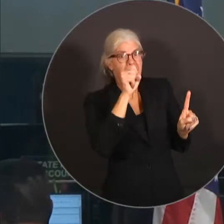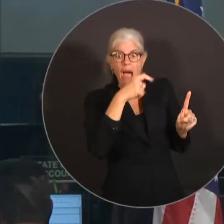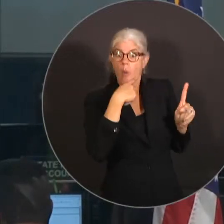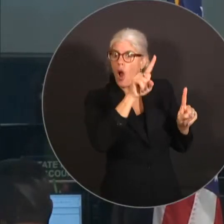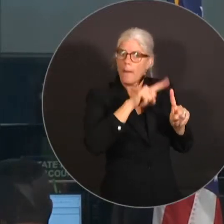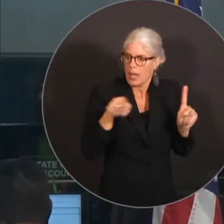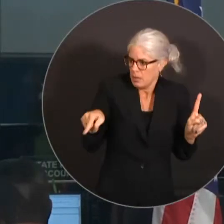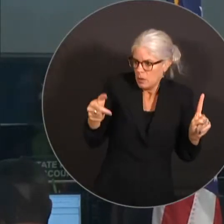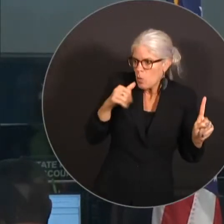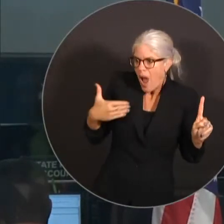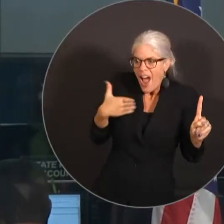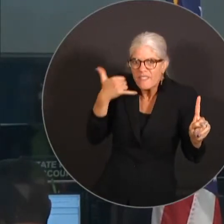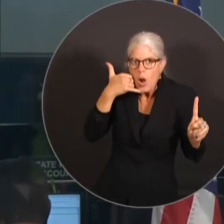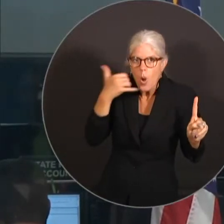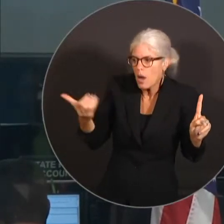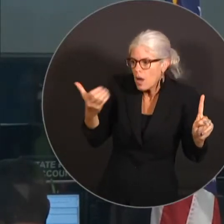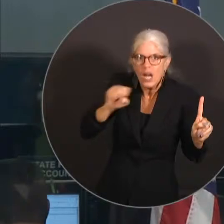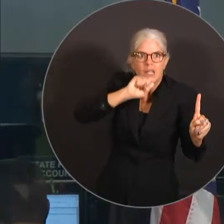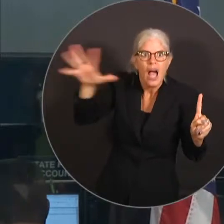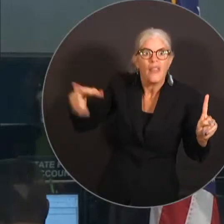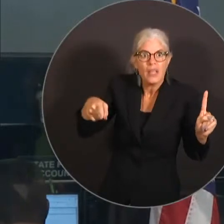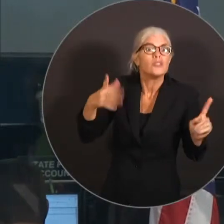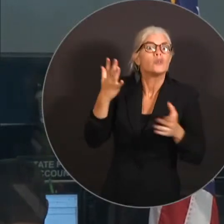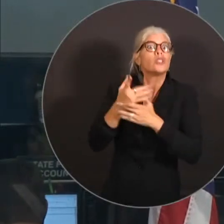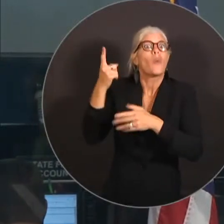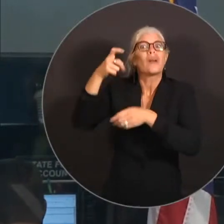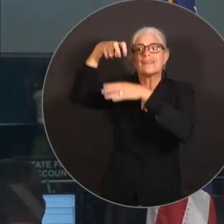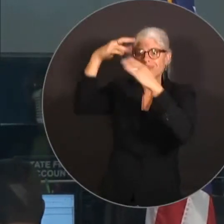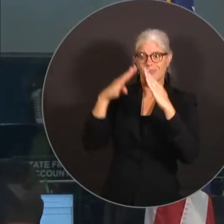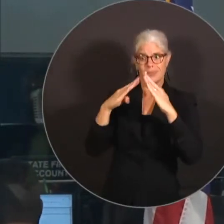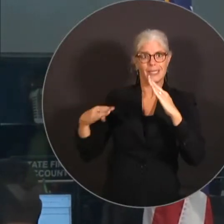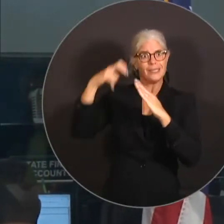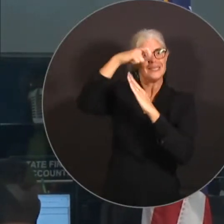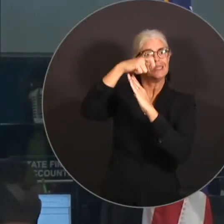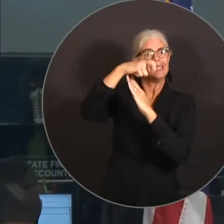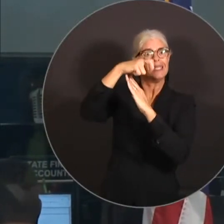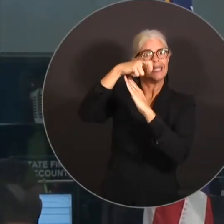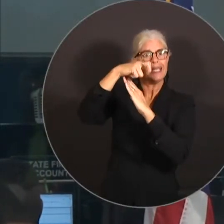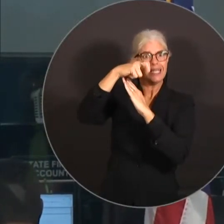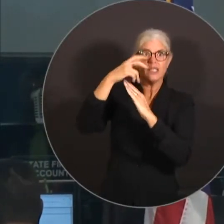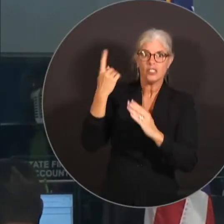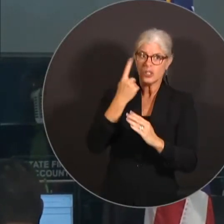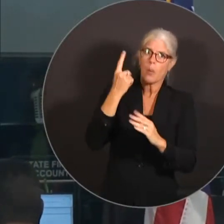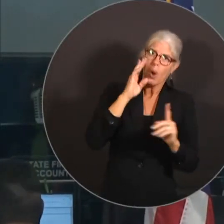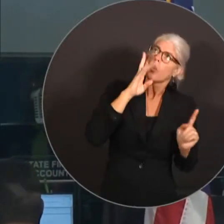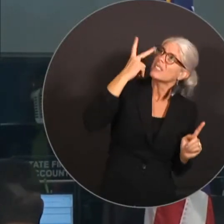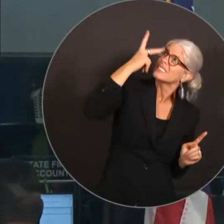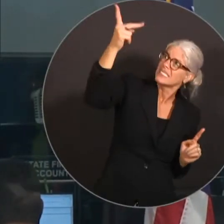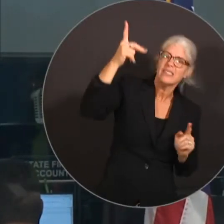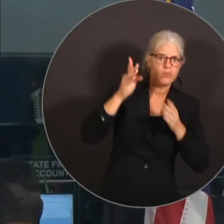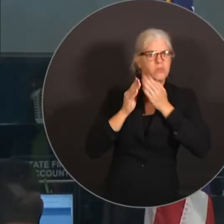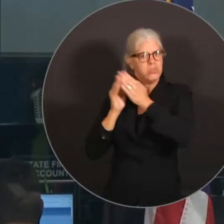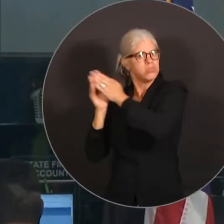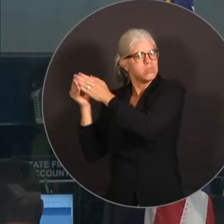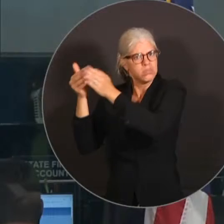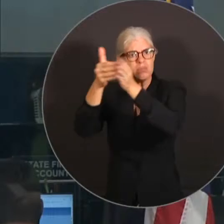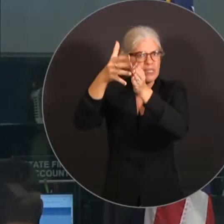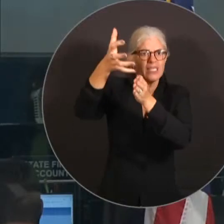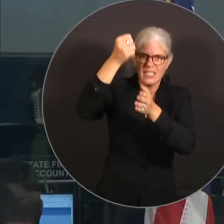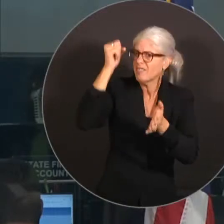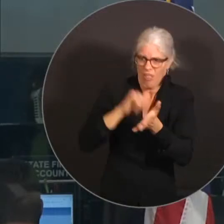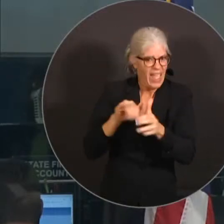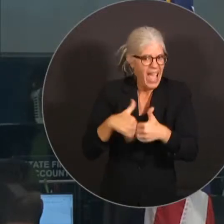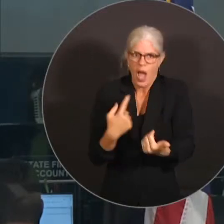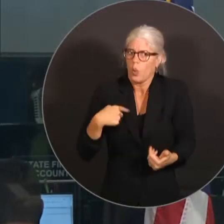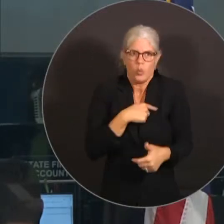And if you see somebody that's sitting on their roof, someone's going to go and pick them up. I mean, that's just how we roll. For